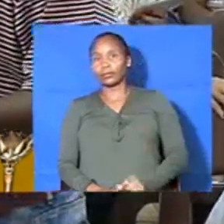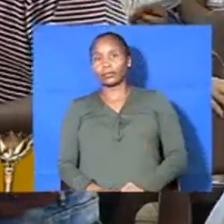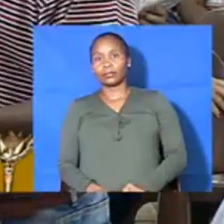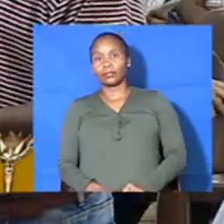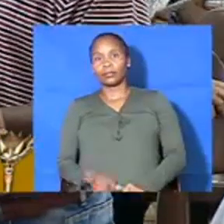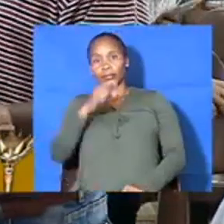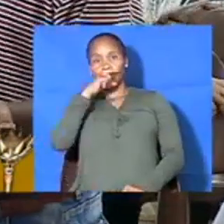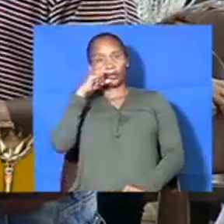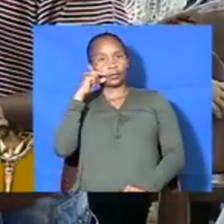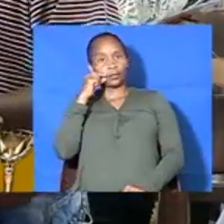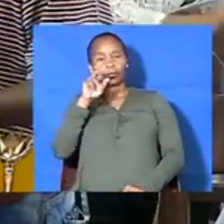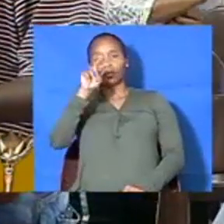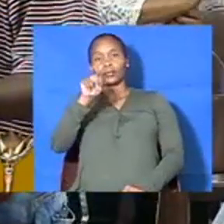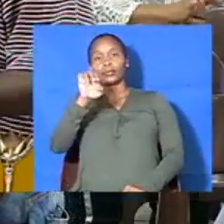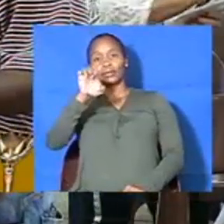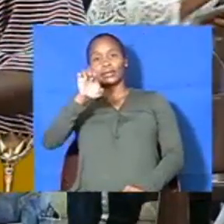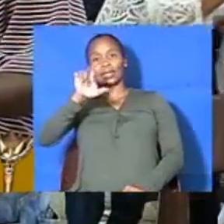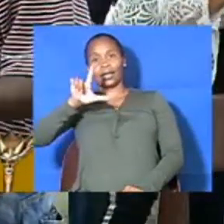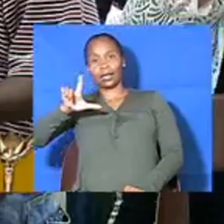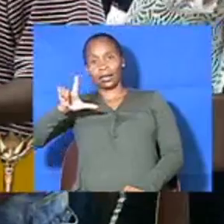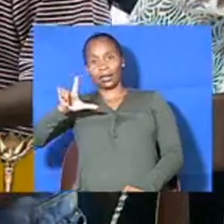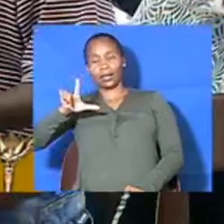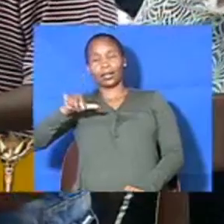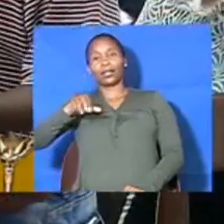unemployment, and confusion,